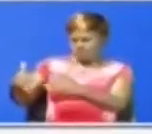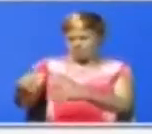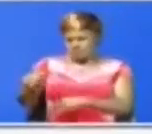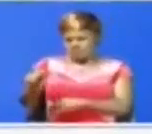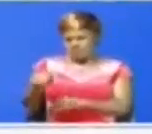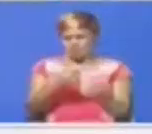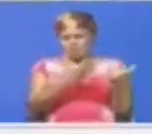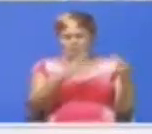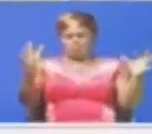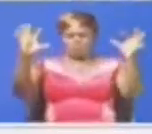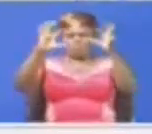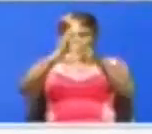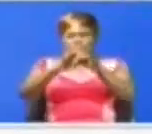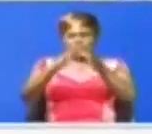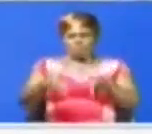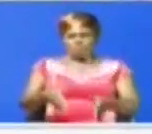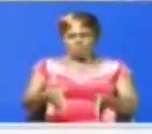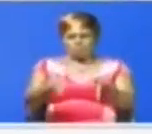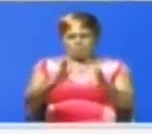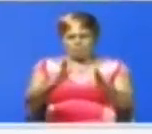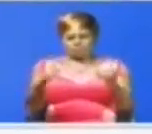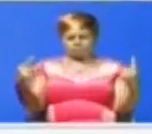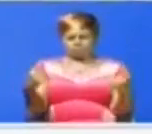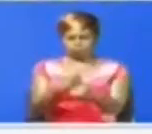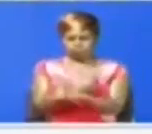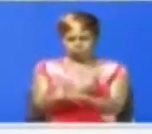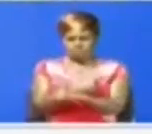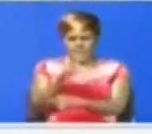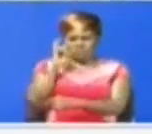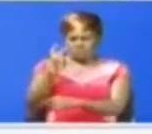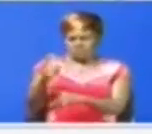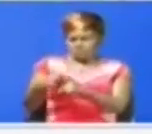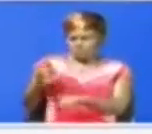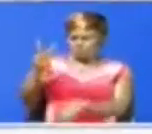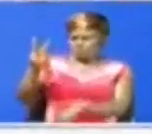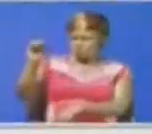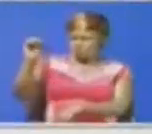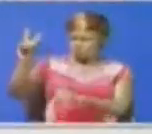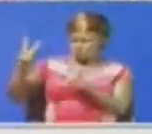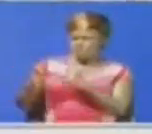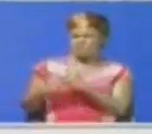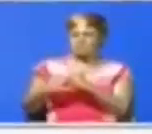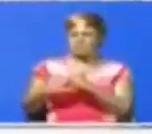hope of unity and a way of bearing the scars of conflict witnessed since 2007.